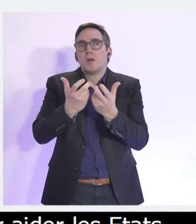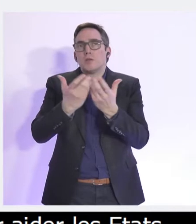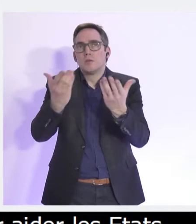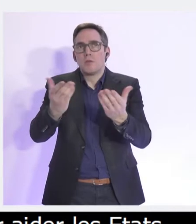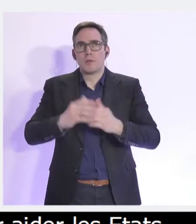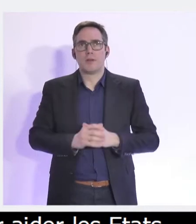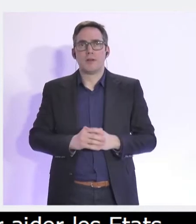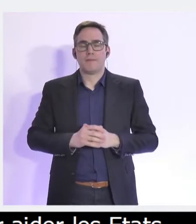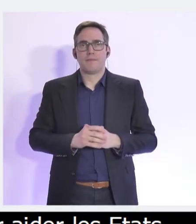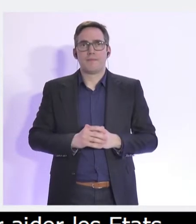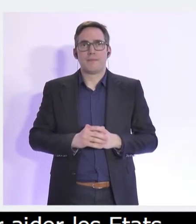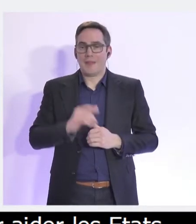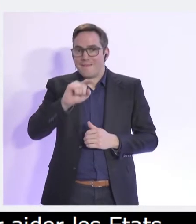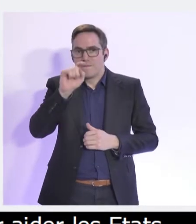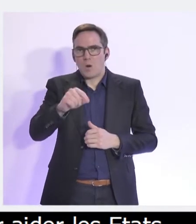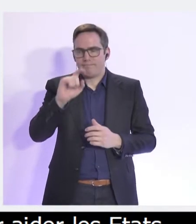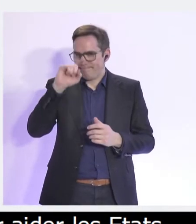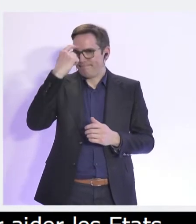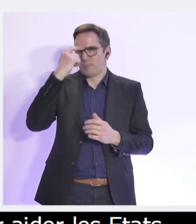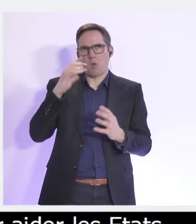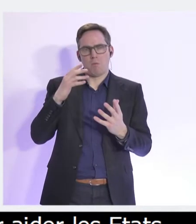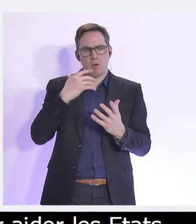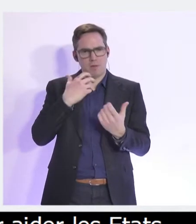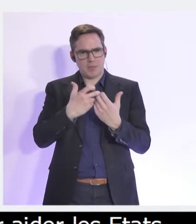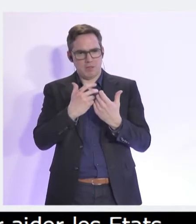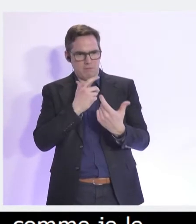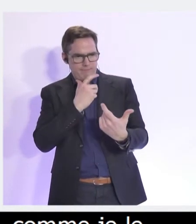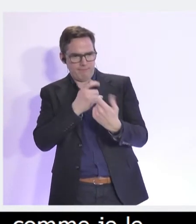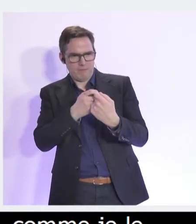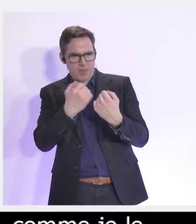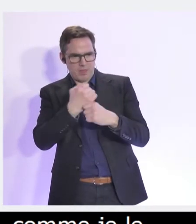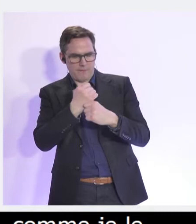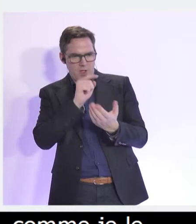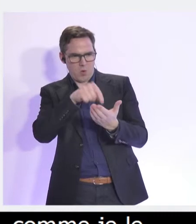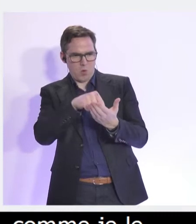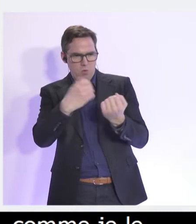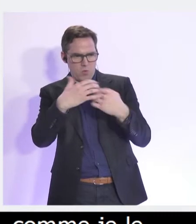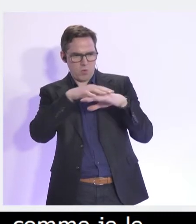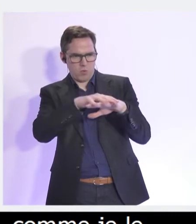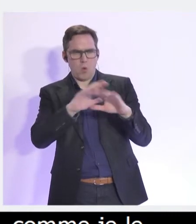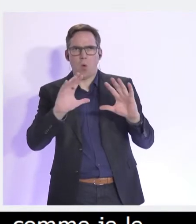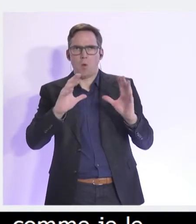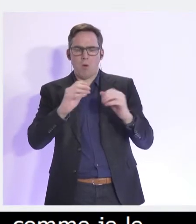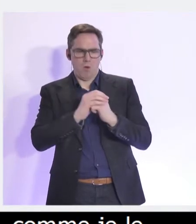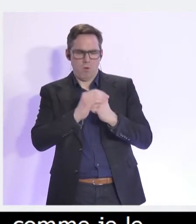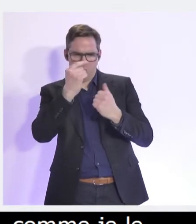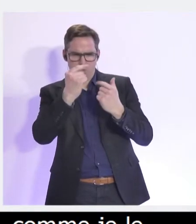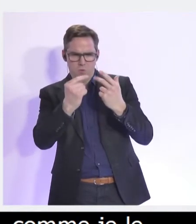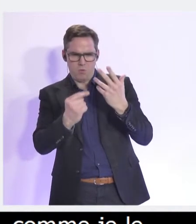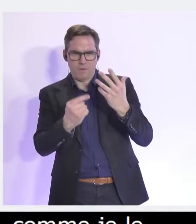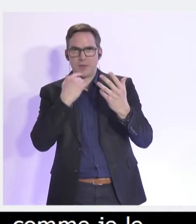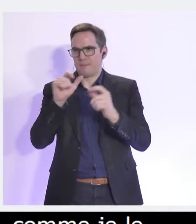more inclusive. And this will lead to persons with disabilities becoming more independent, leading